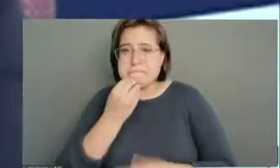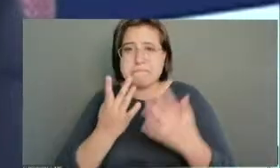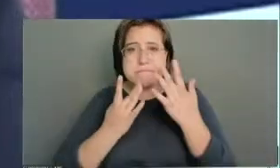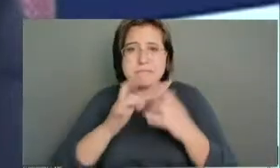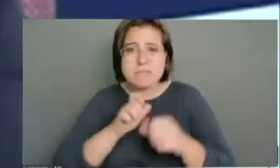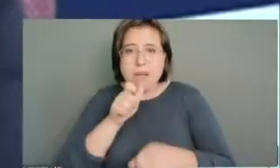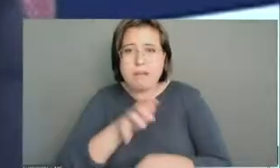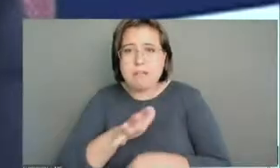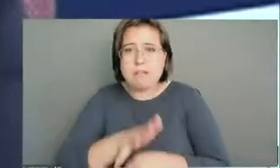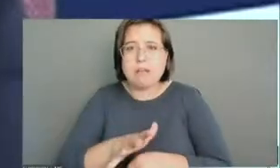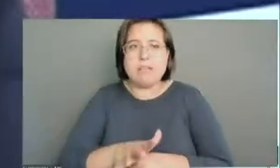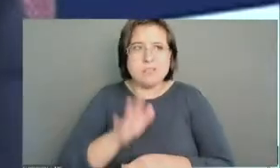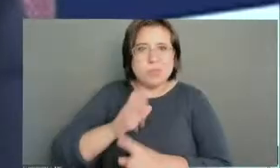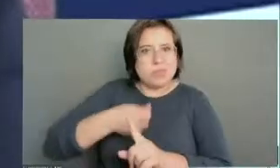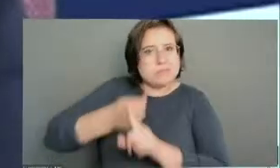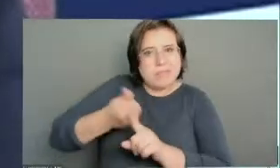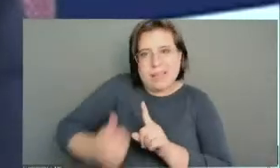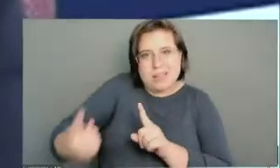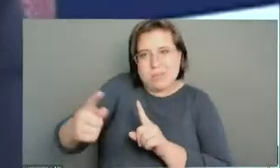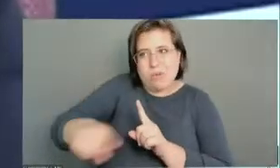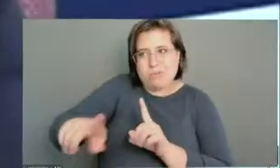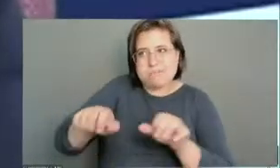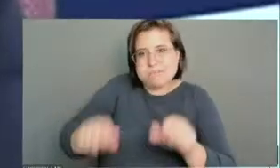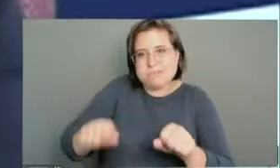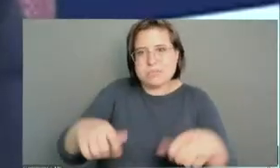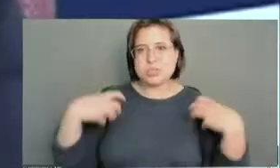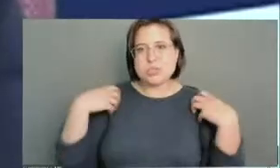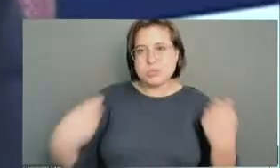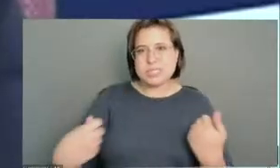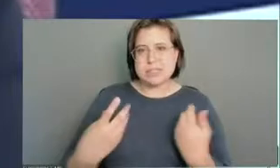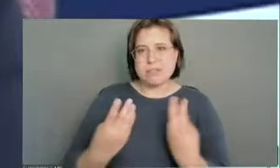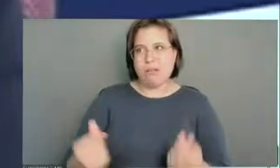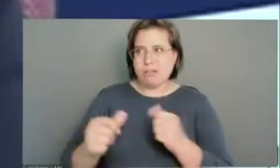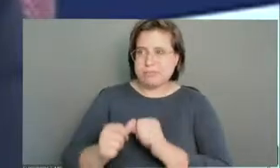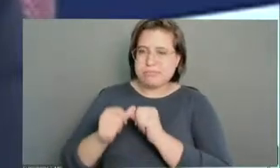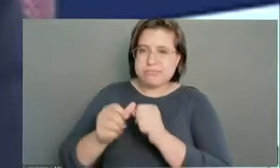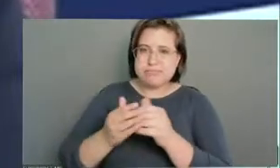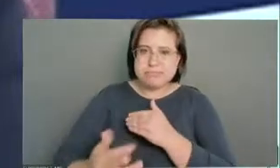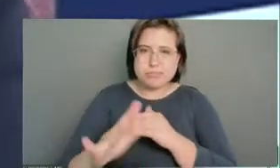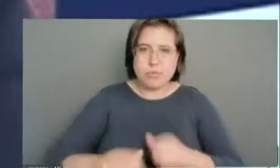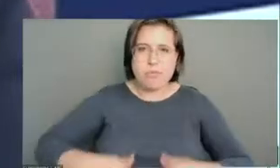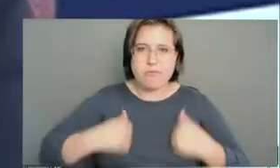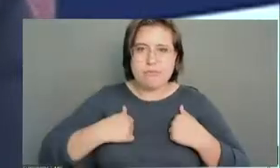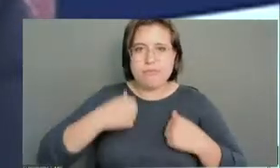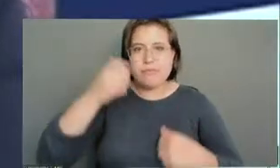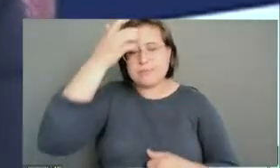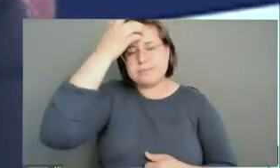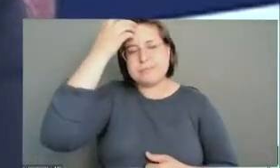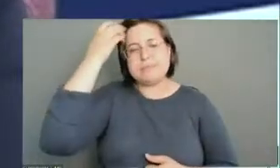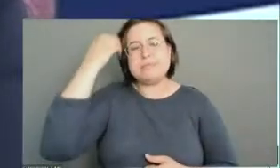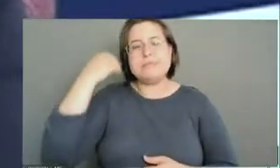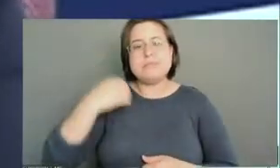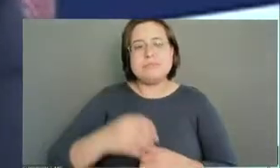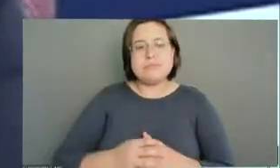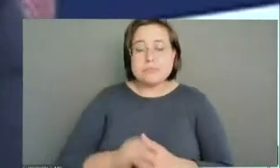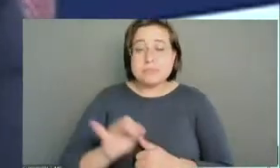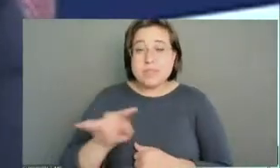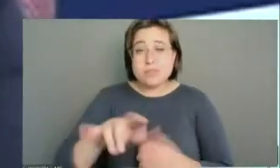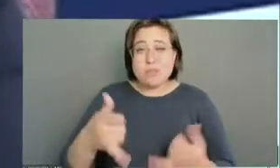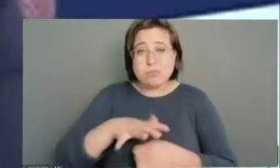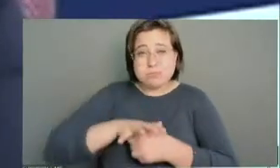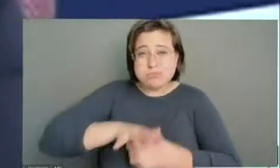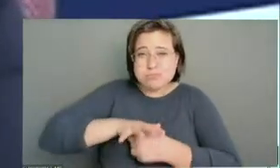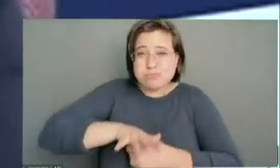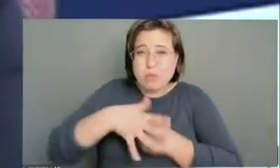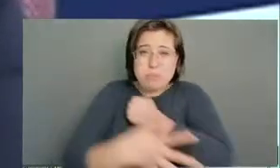impact on anyone's ability to heal and move forward. And those who are under the chronic stress of poverty, who have already